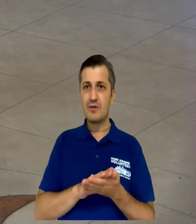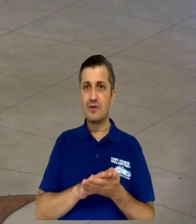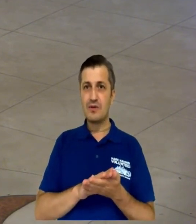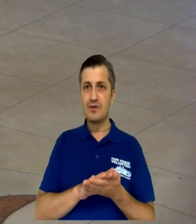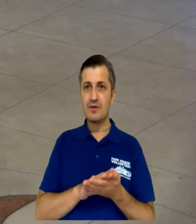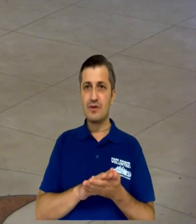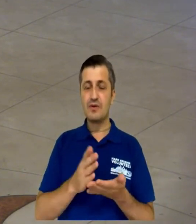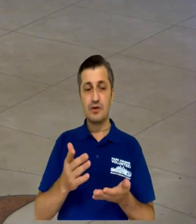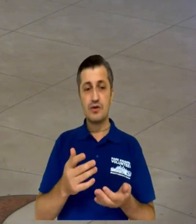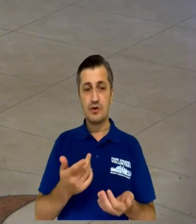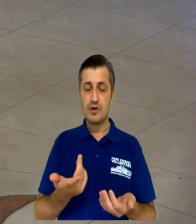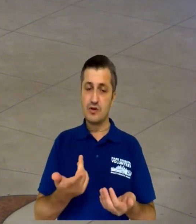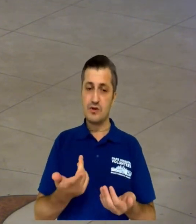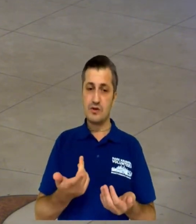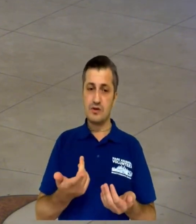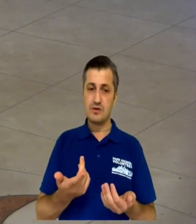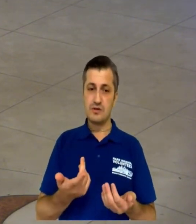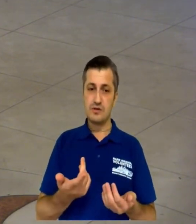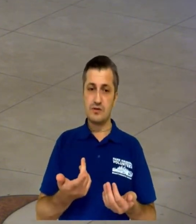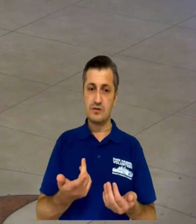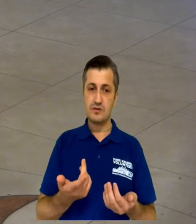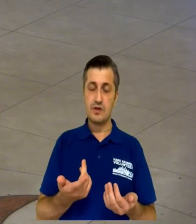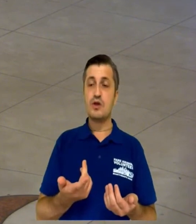of parent is actually to bring your child to Krishna.